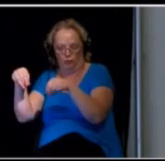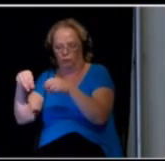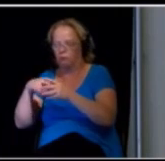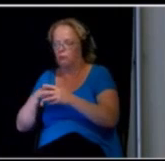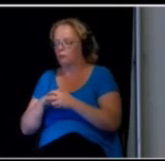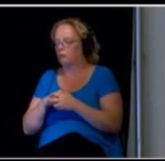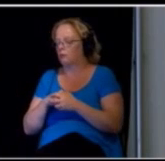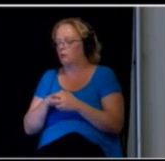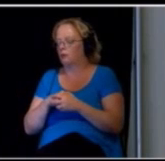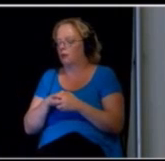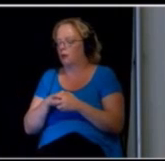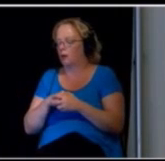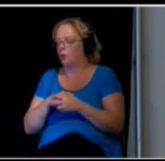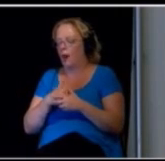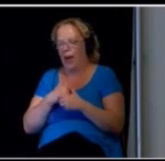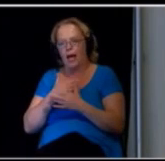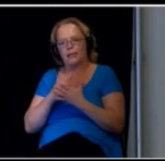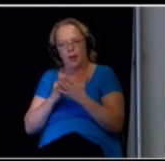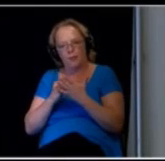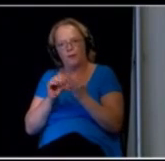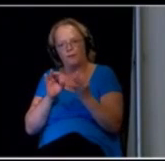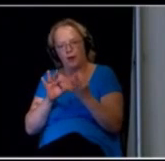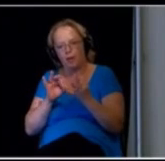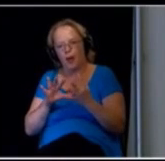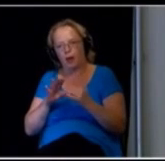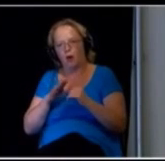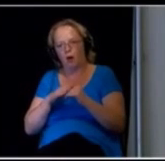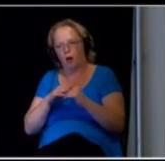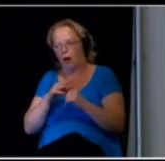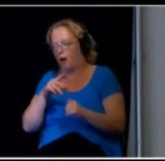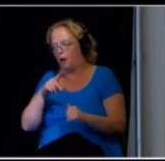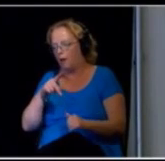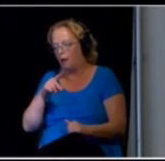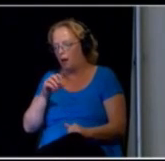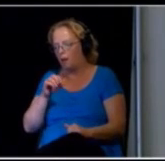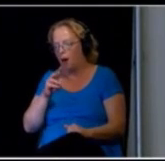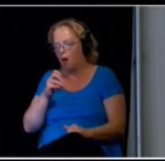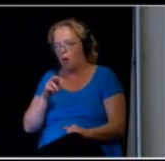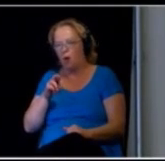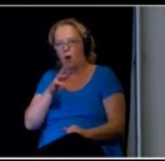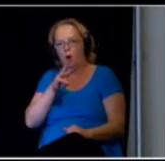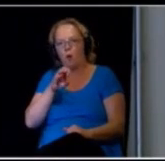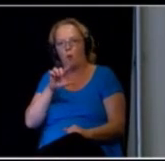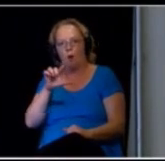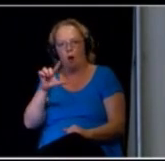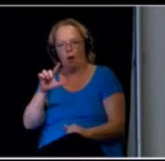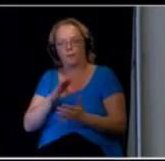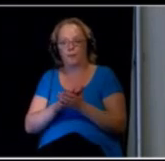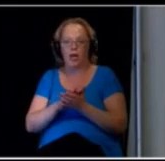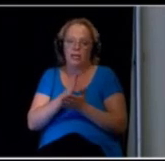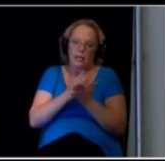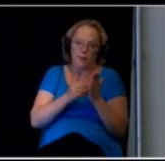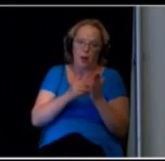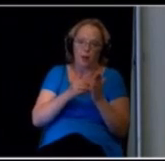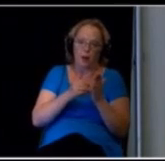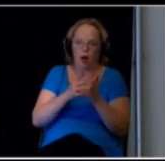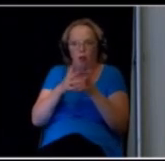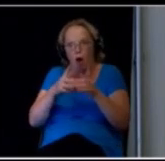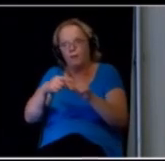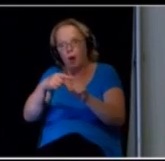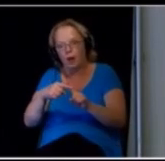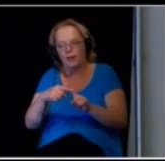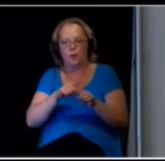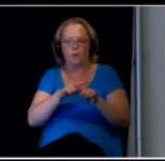And we did get, obviously, a fair bit of feedback on the Powerwall. A lot of it was positive, and some of it was not so